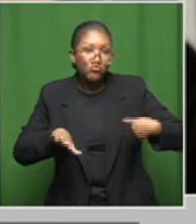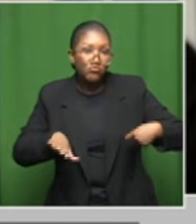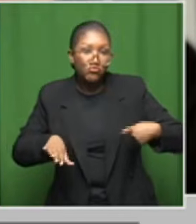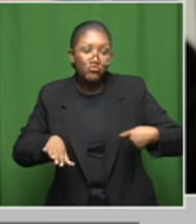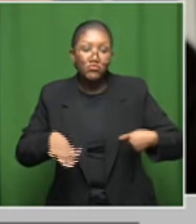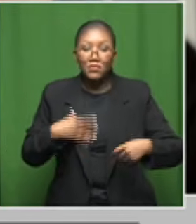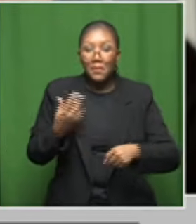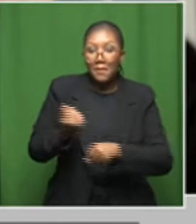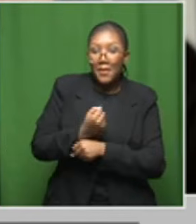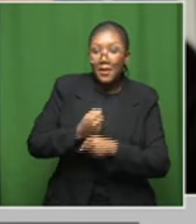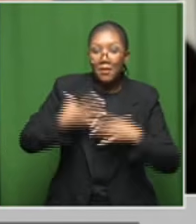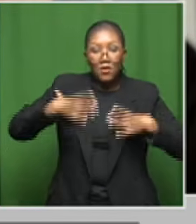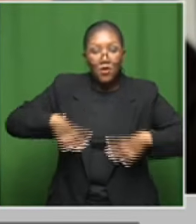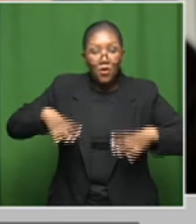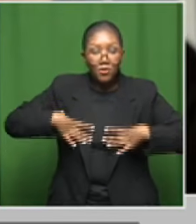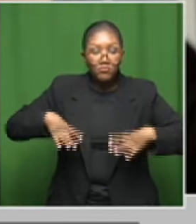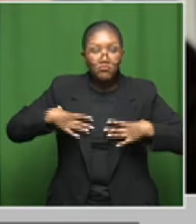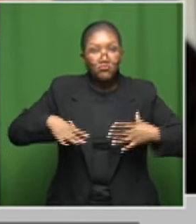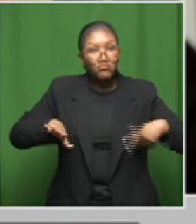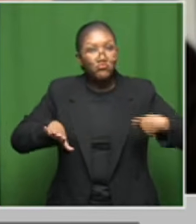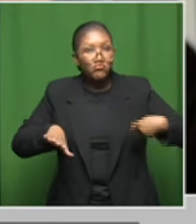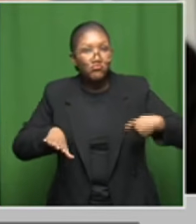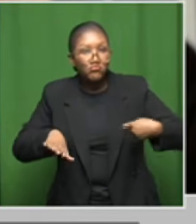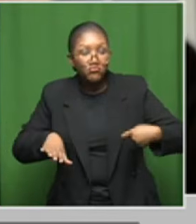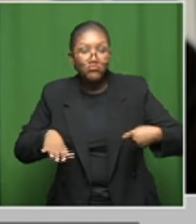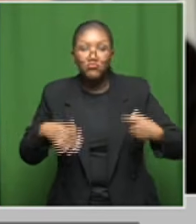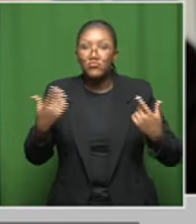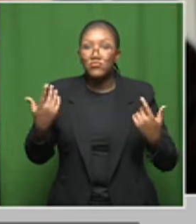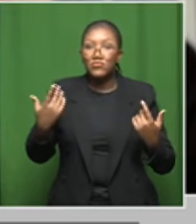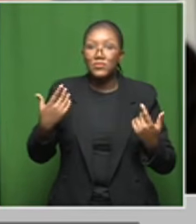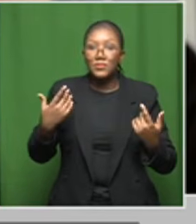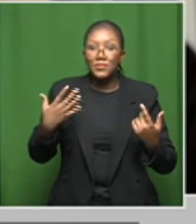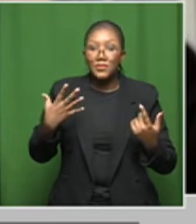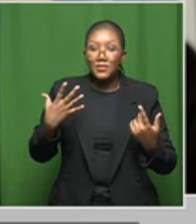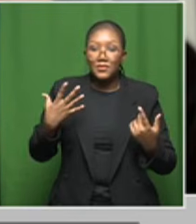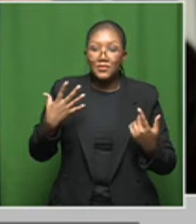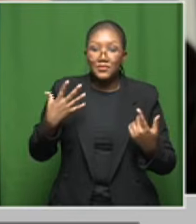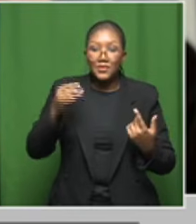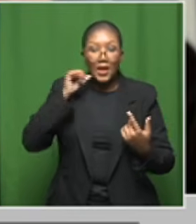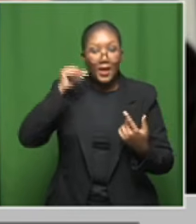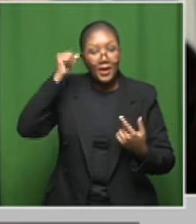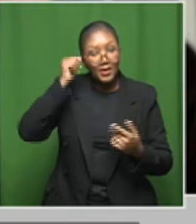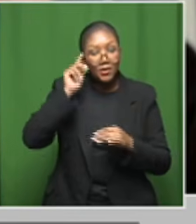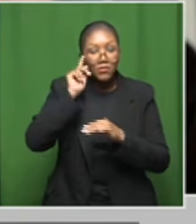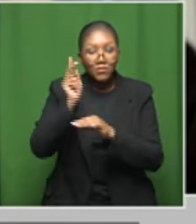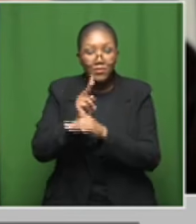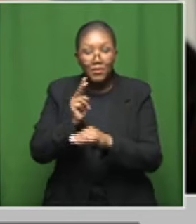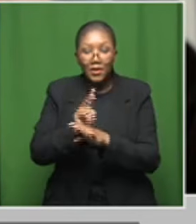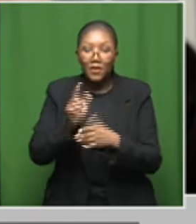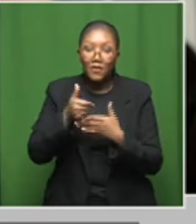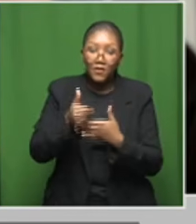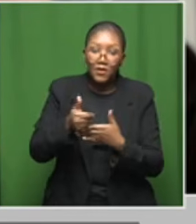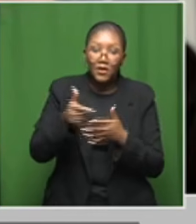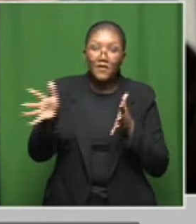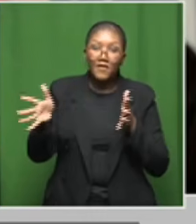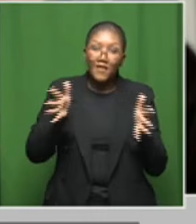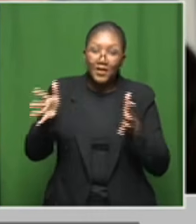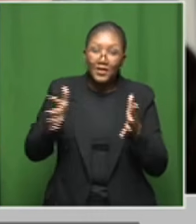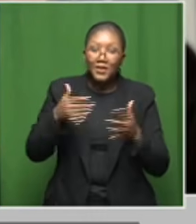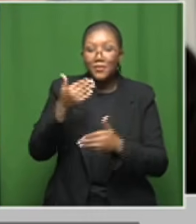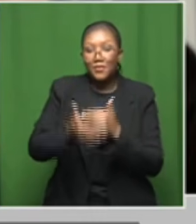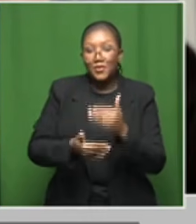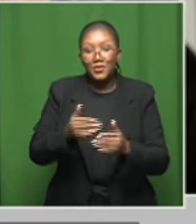it themselves. And there are adults who tutor them, facilitate the process.